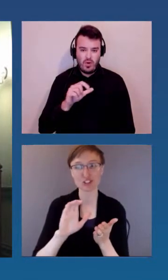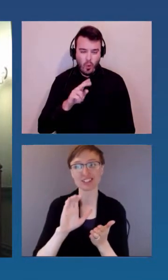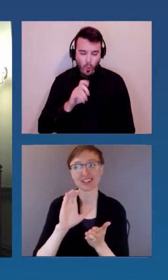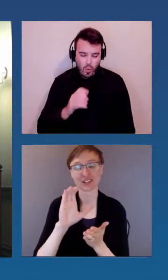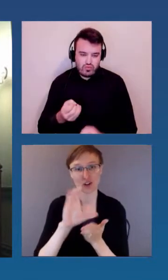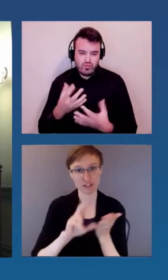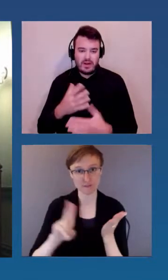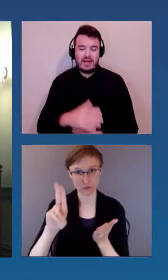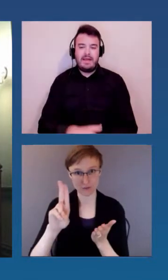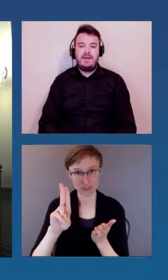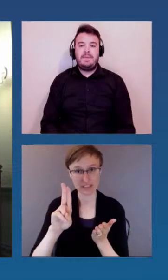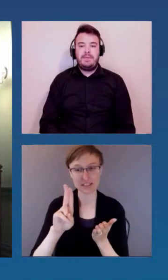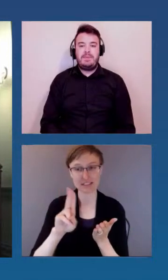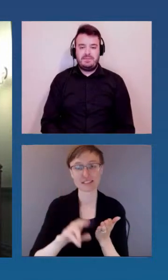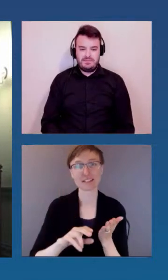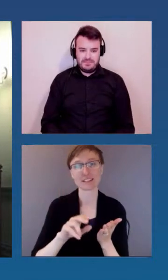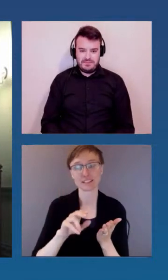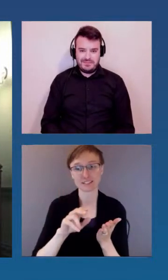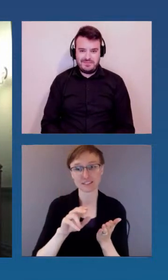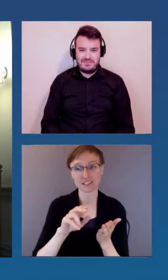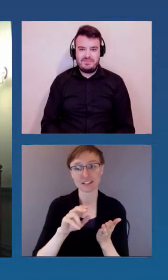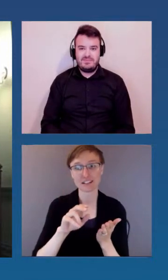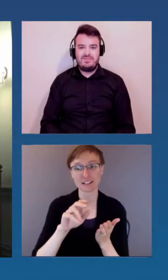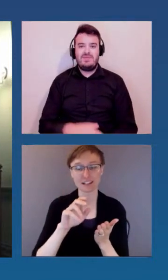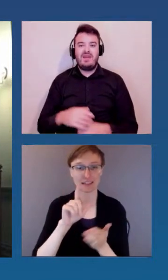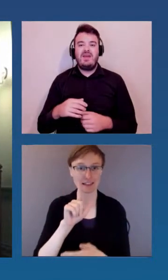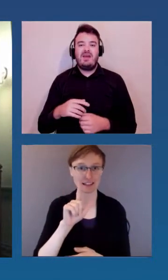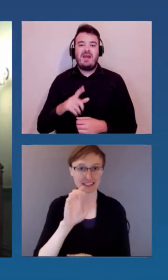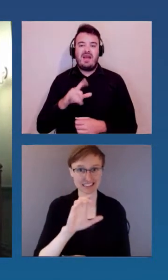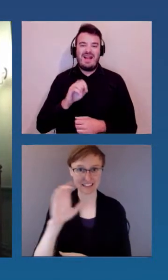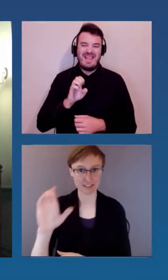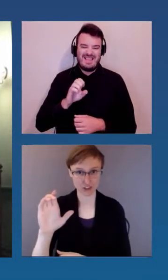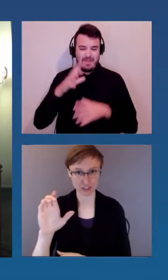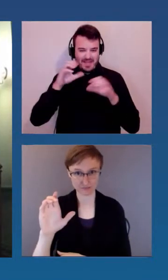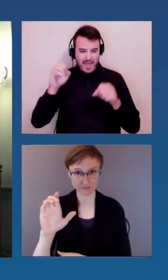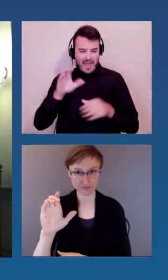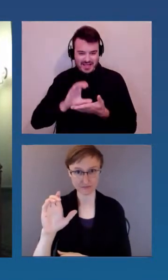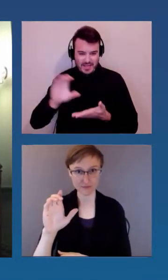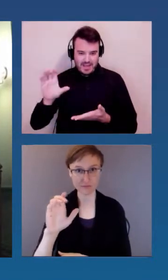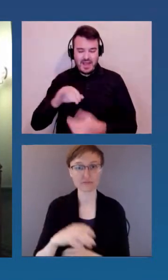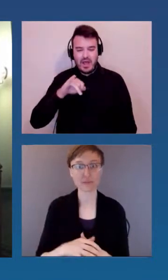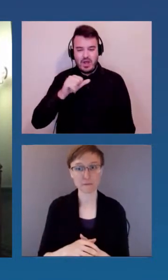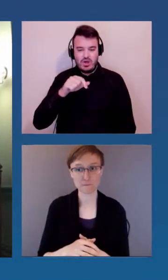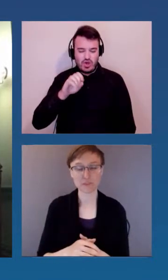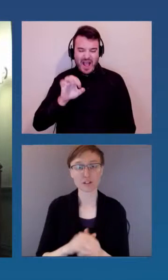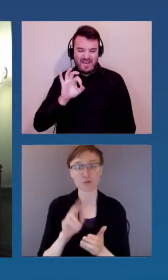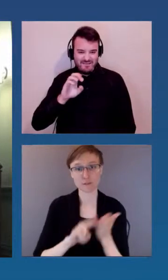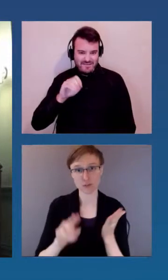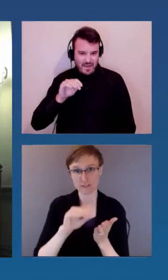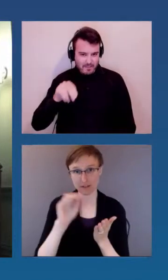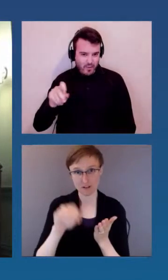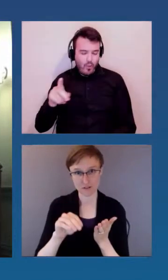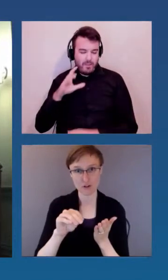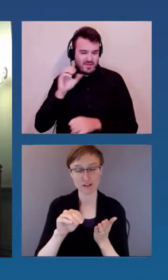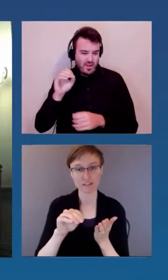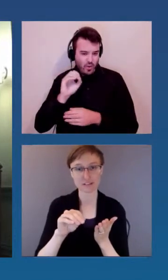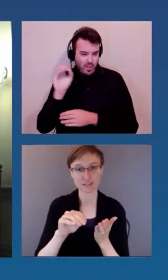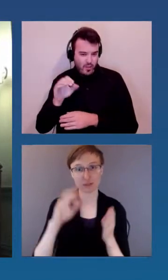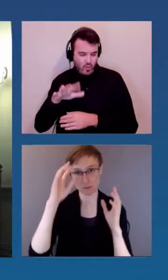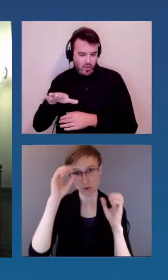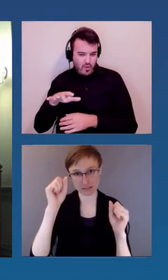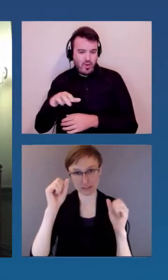University, Lise Bourgeois, Présidente La Cité, Jacques Frémont, President of the University of Ottawa, Peter Slowly, Chief of Ottawa